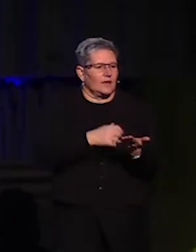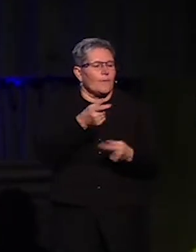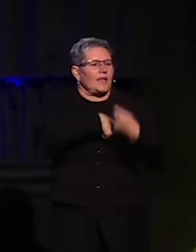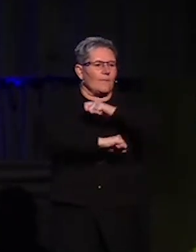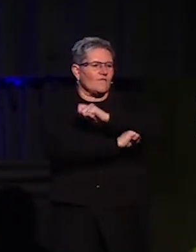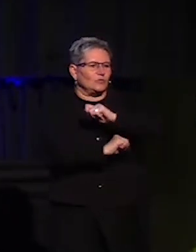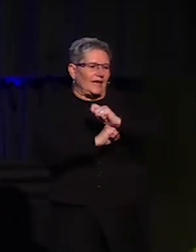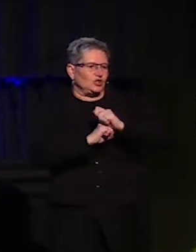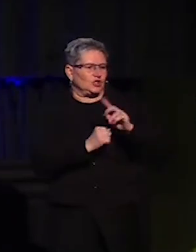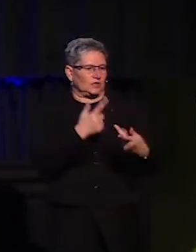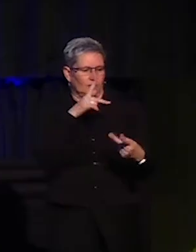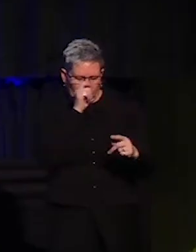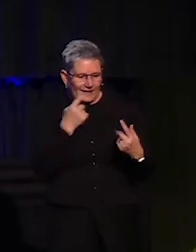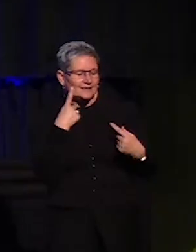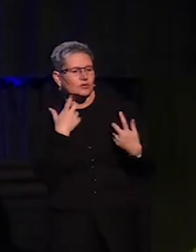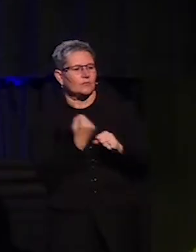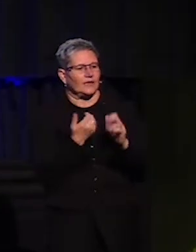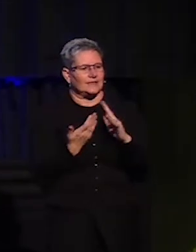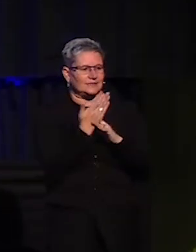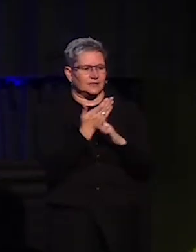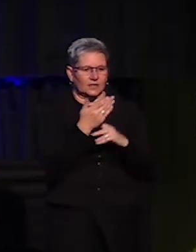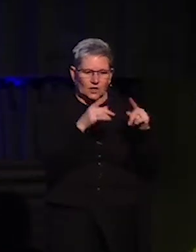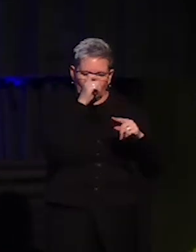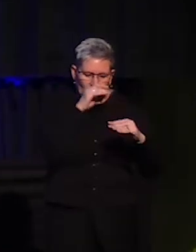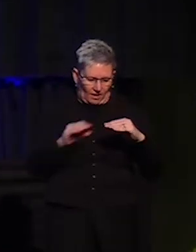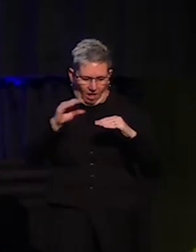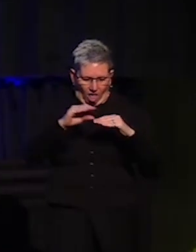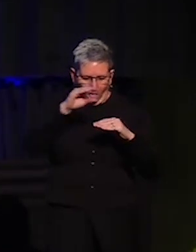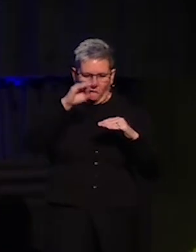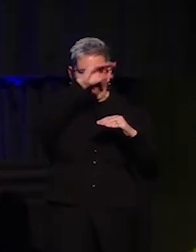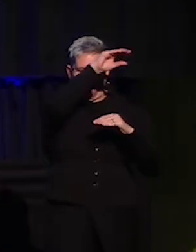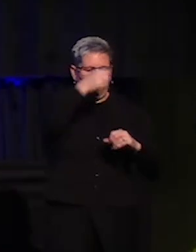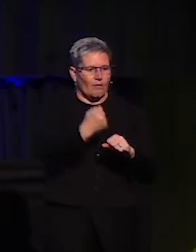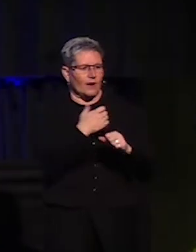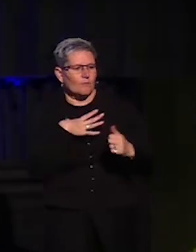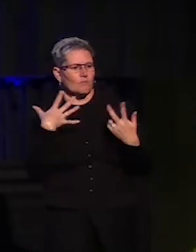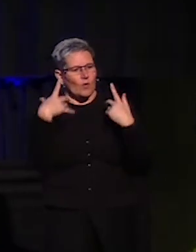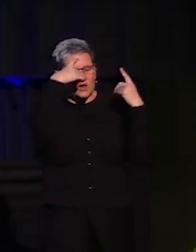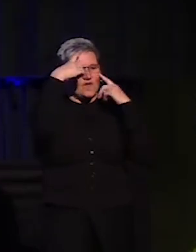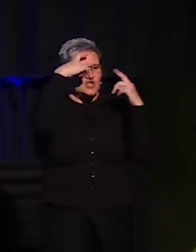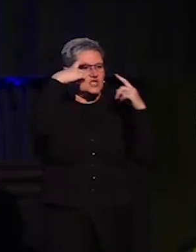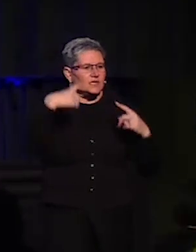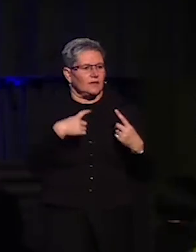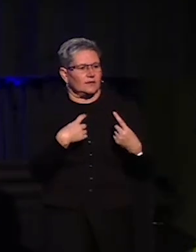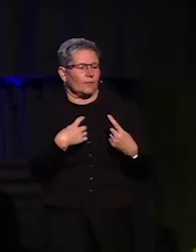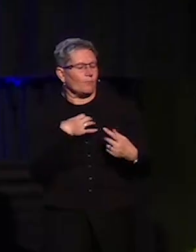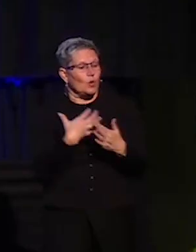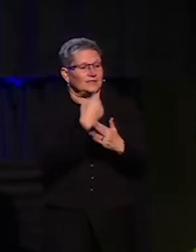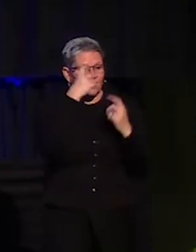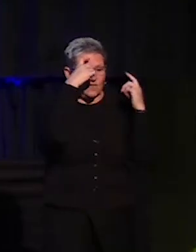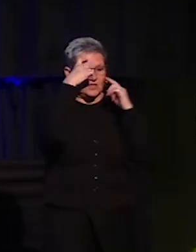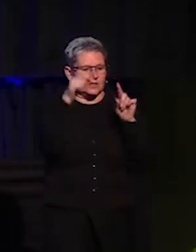foundation that's accessible. It allows you to innovate safely. So we love innovation. Innovation's still one